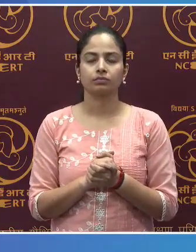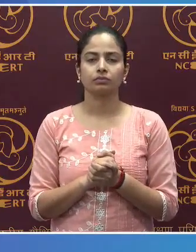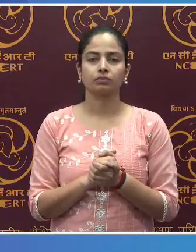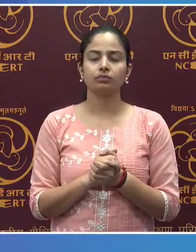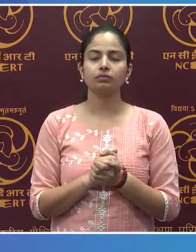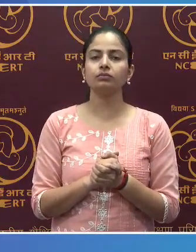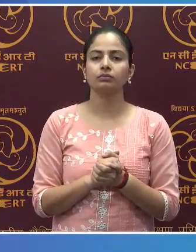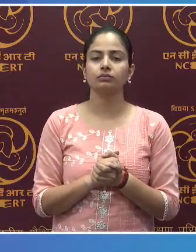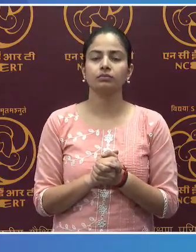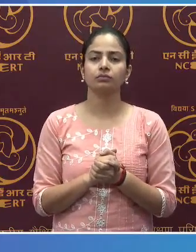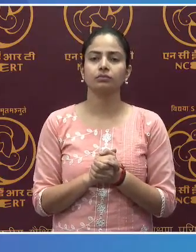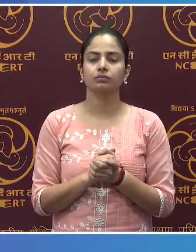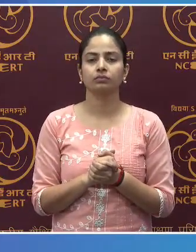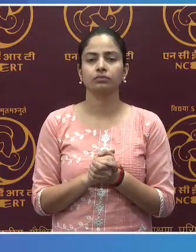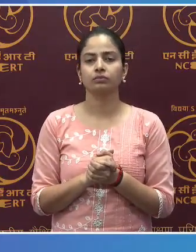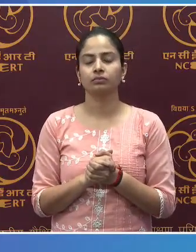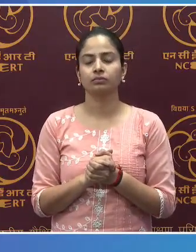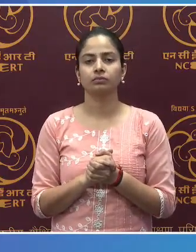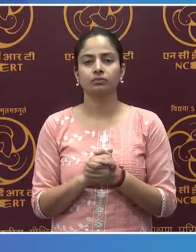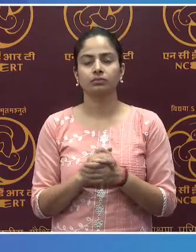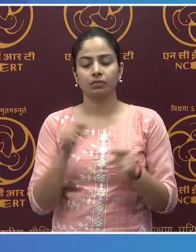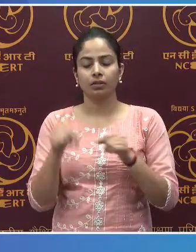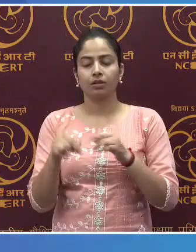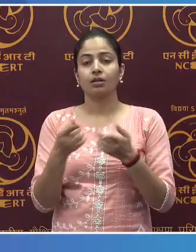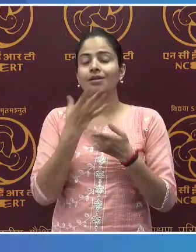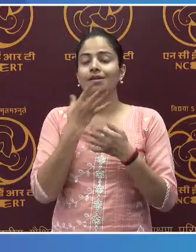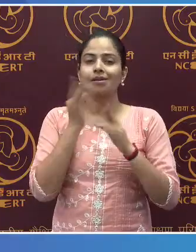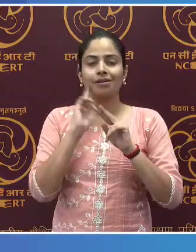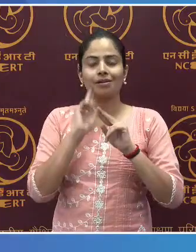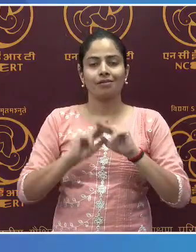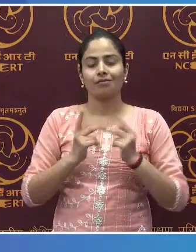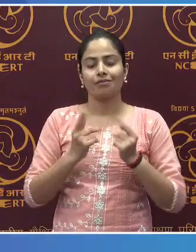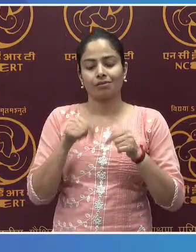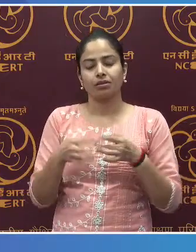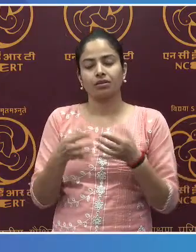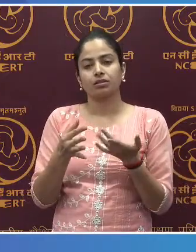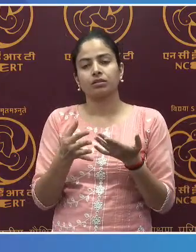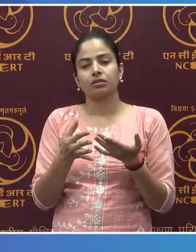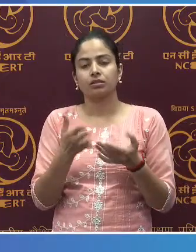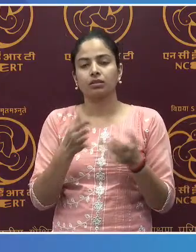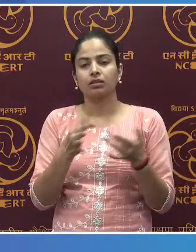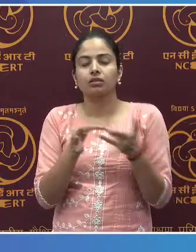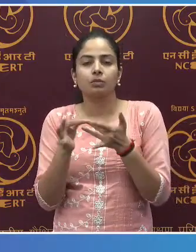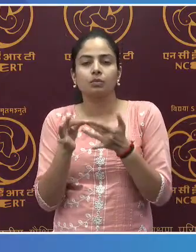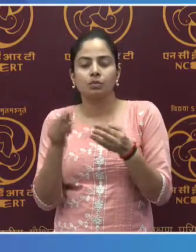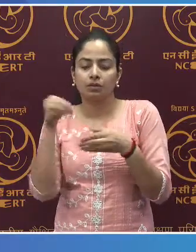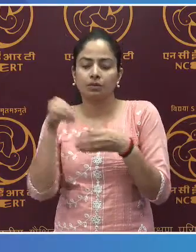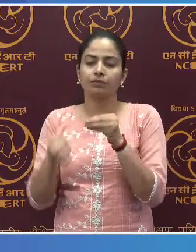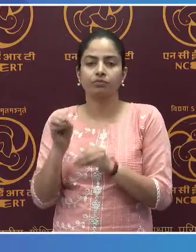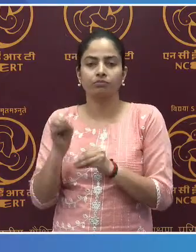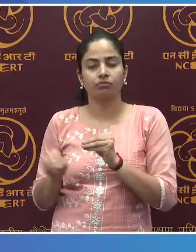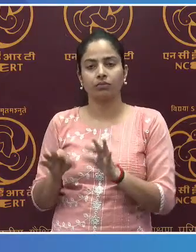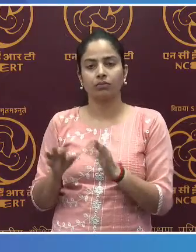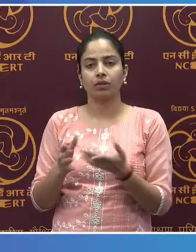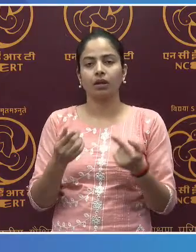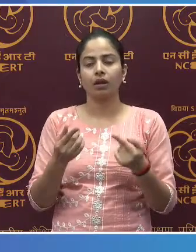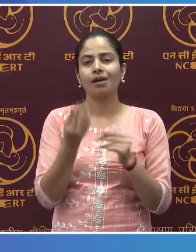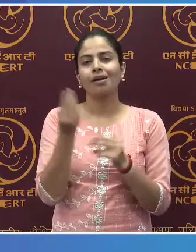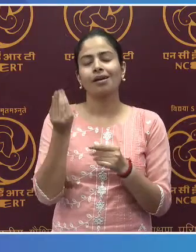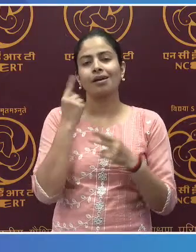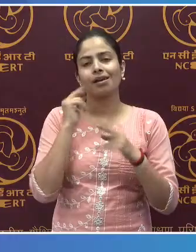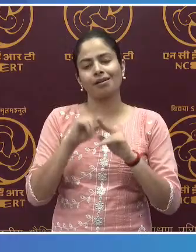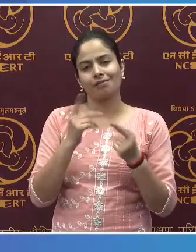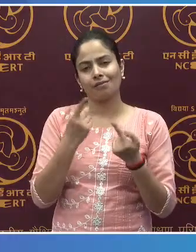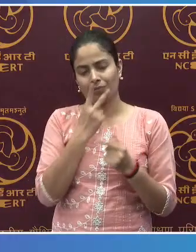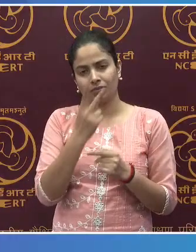only the things which are really very unique about this book. So, if we see some unique things about that, you